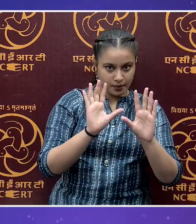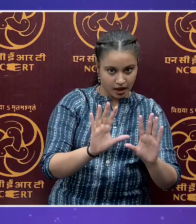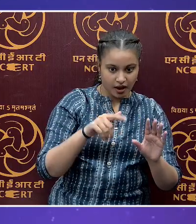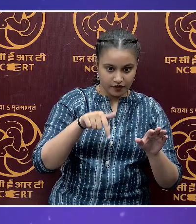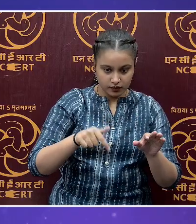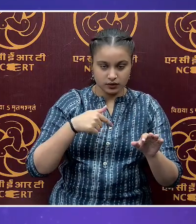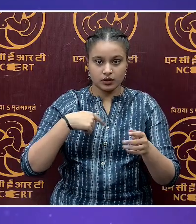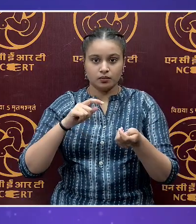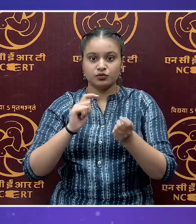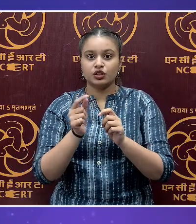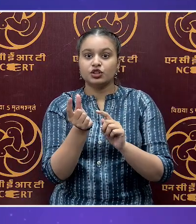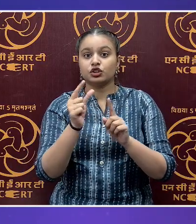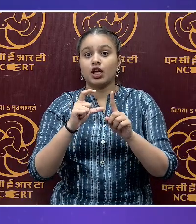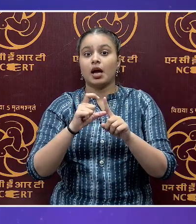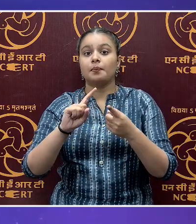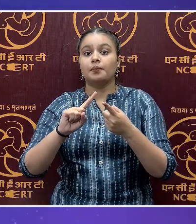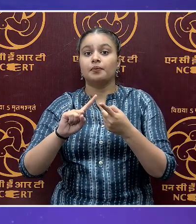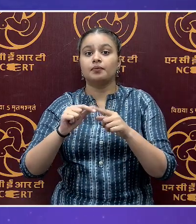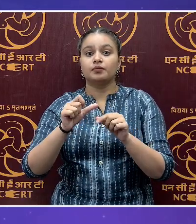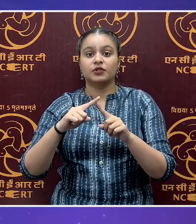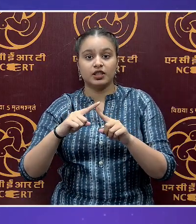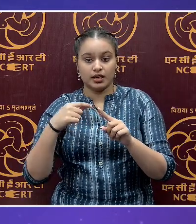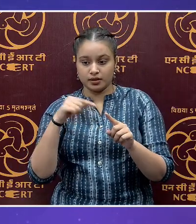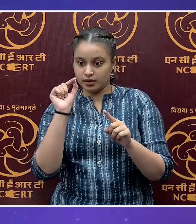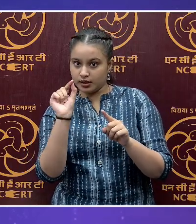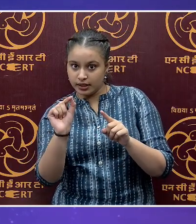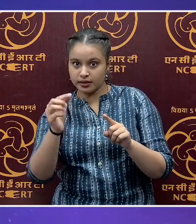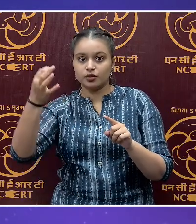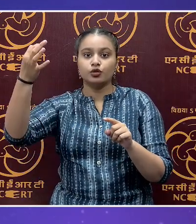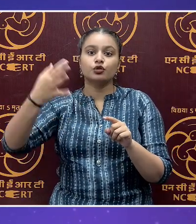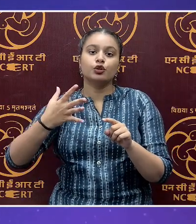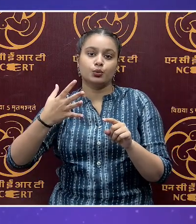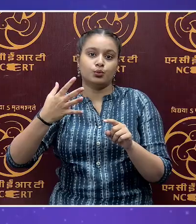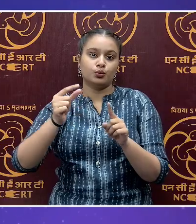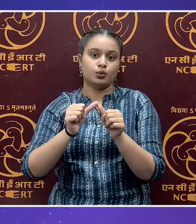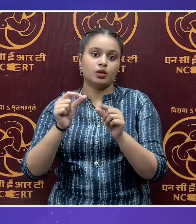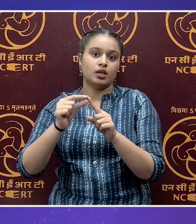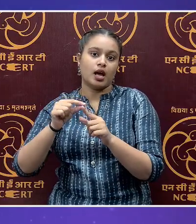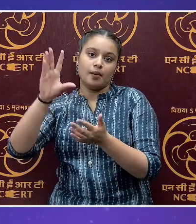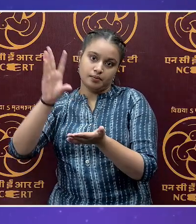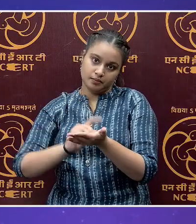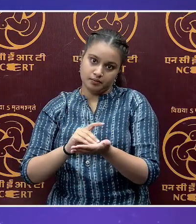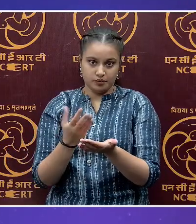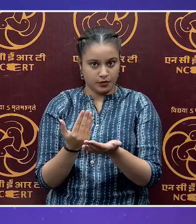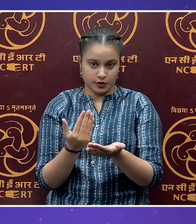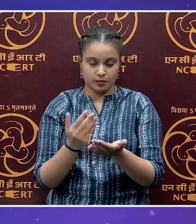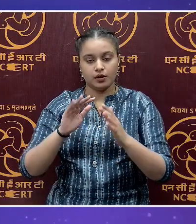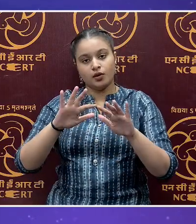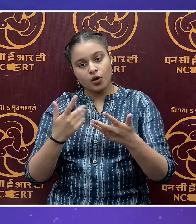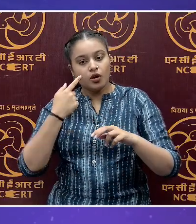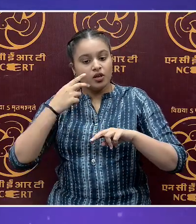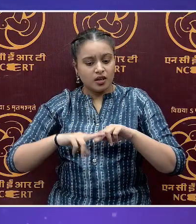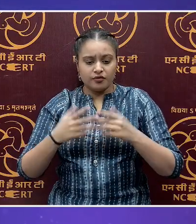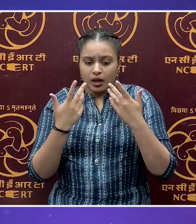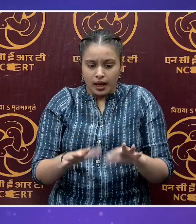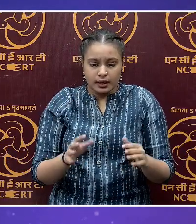update functionality. So once you click on the update feature, you will get the latest app download in your application. Or let's say if you are facing any